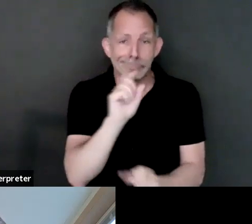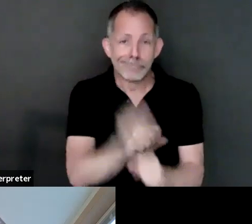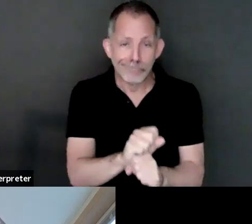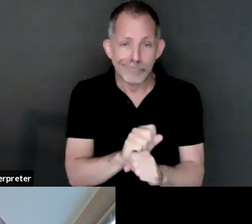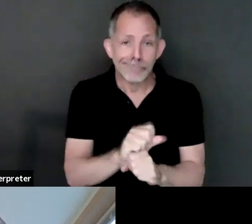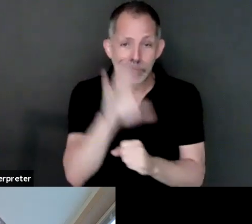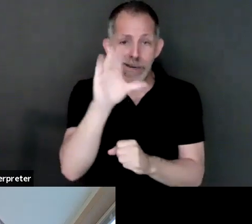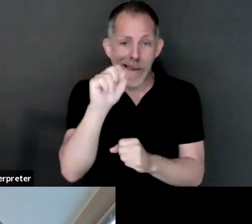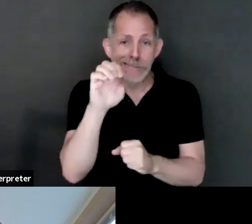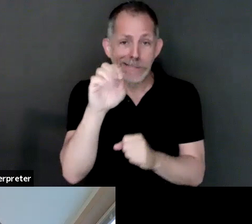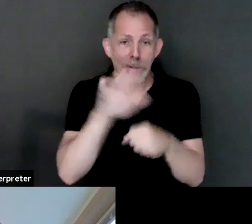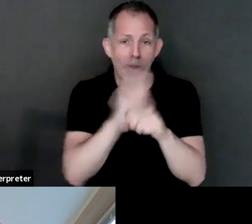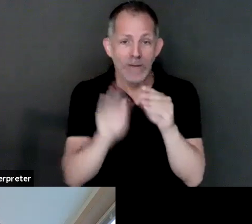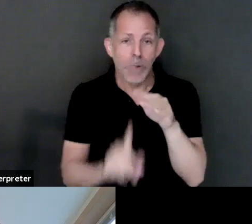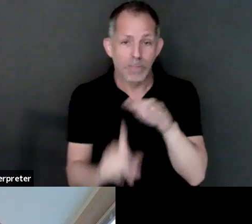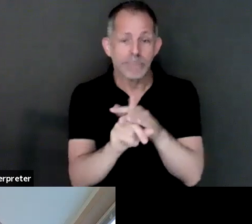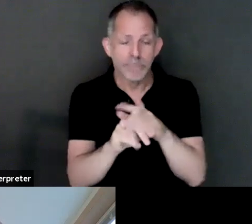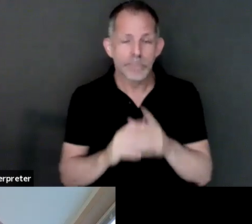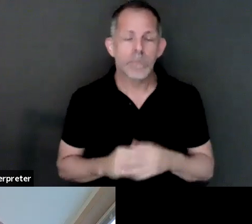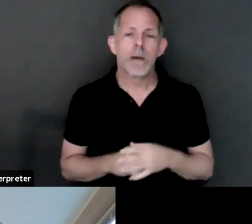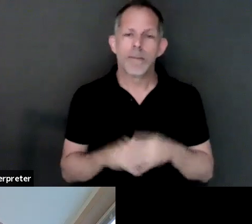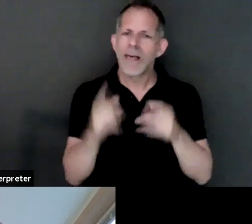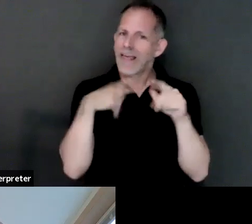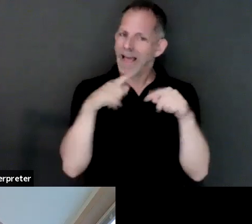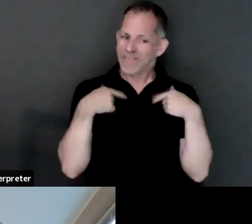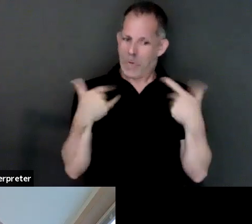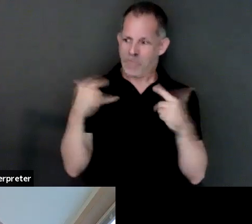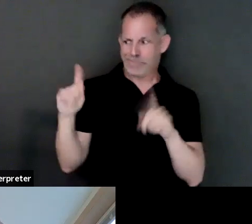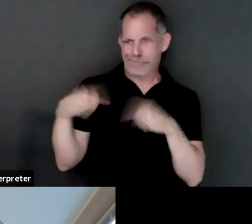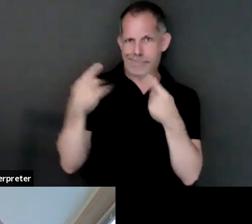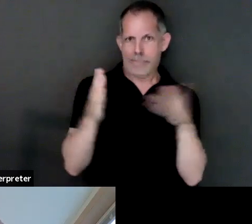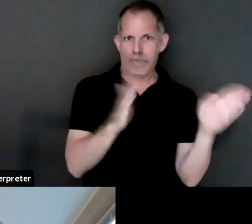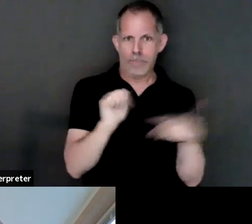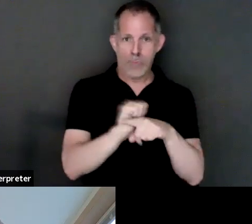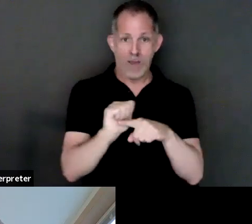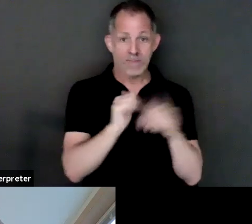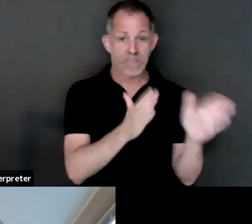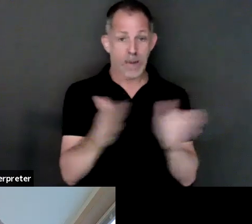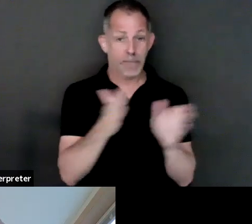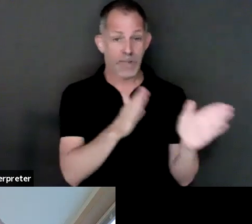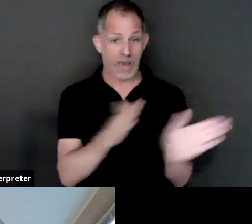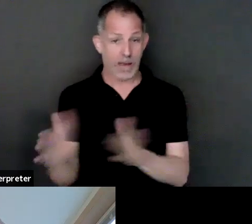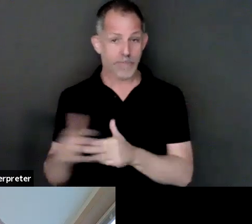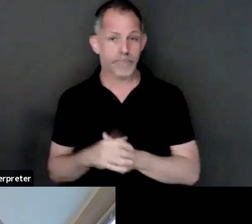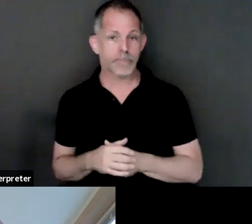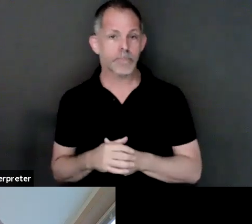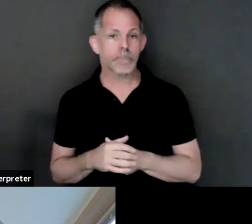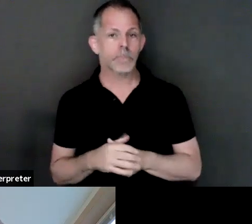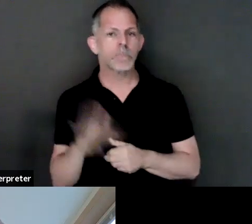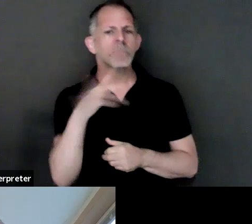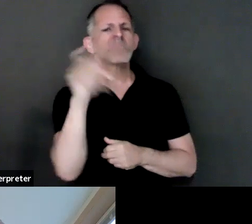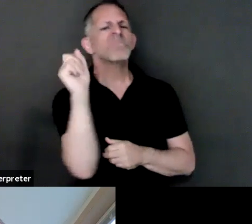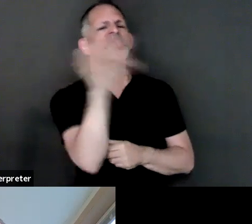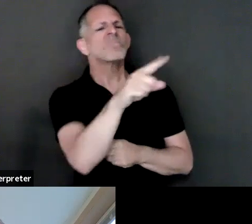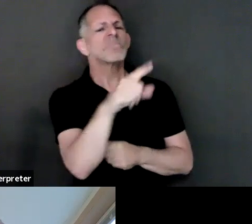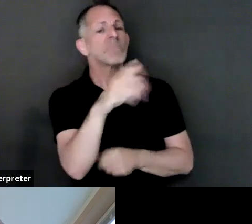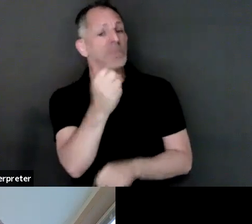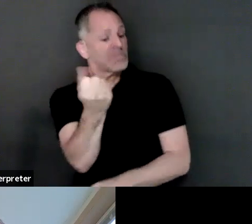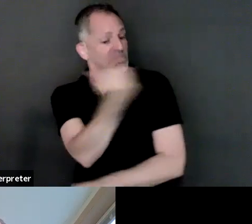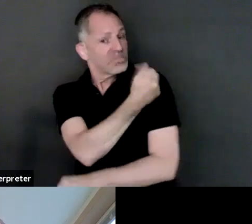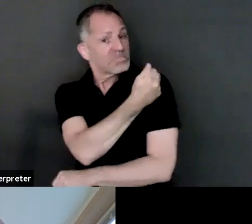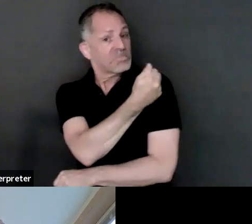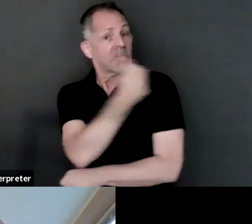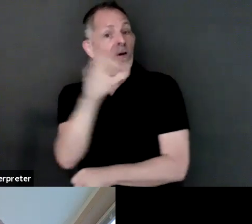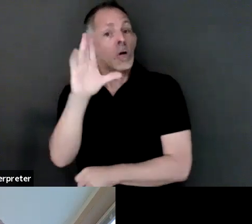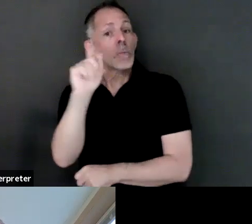So, Dr. Spitters, do you think a booster shot will help limit the spread of the virus more, even if unvaccinated people still aren't getting the